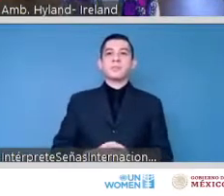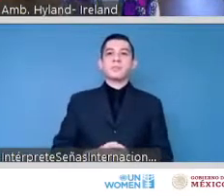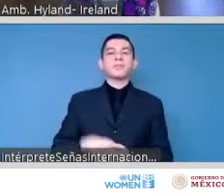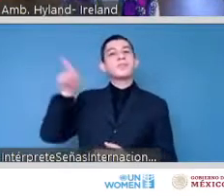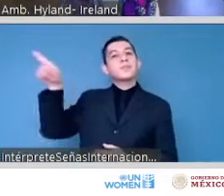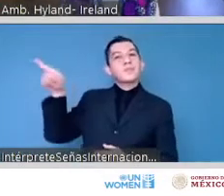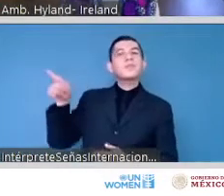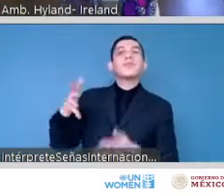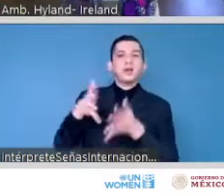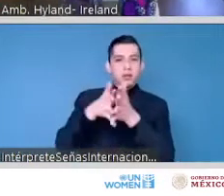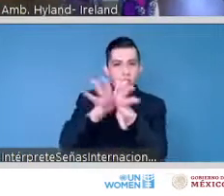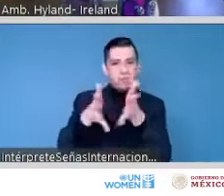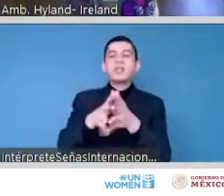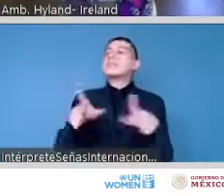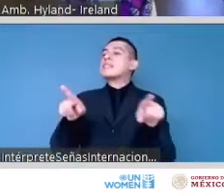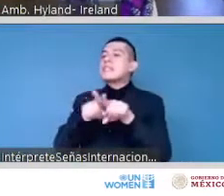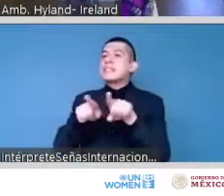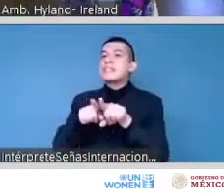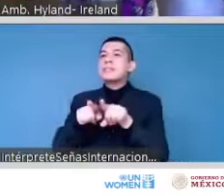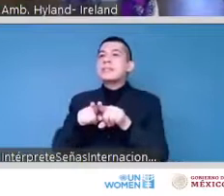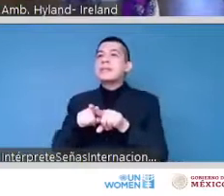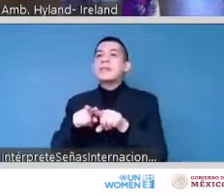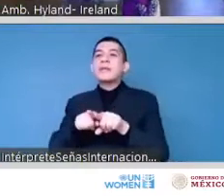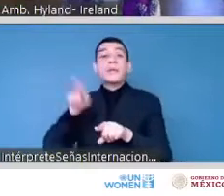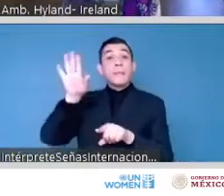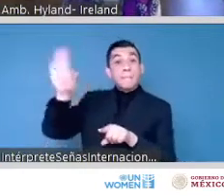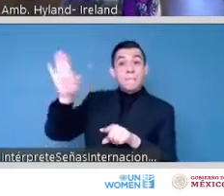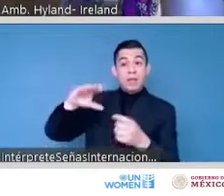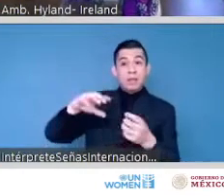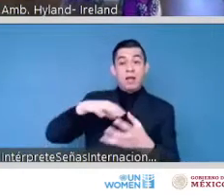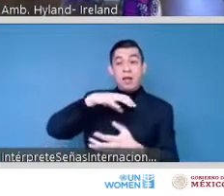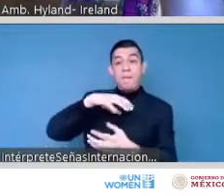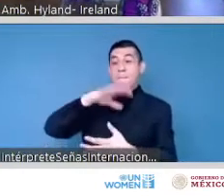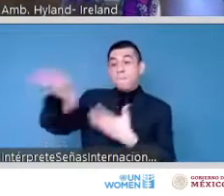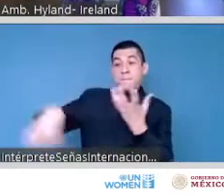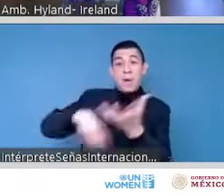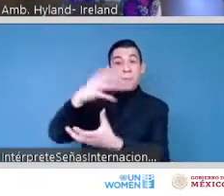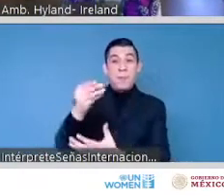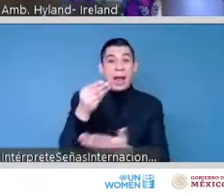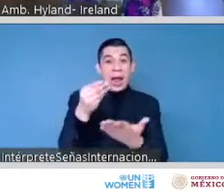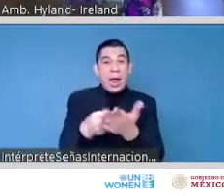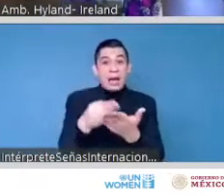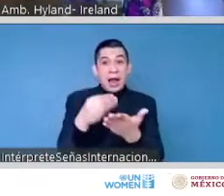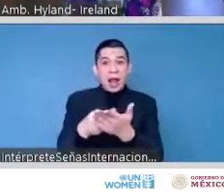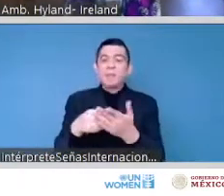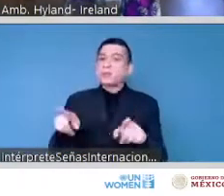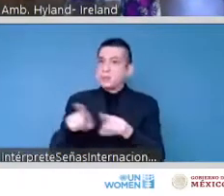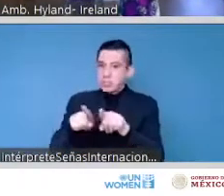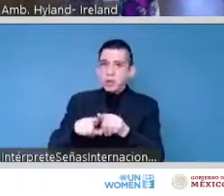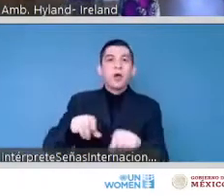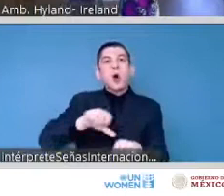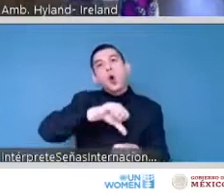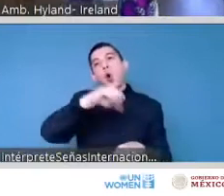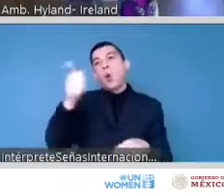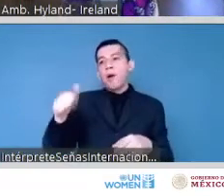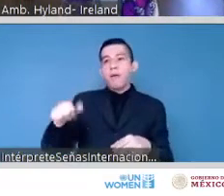the economy. So there has to be an alternative for that war economy that betrays and takes roots, specifically in the chronic sort